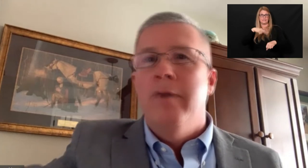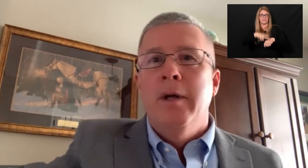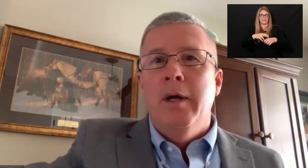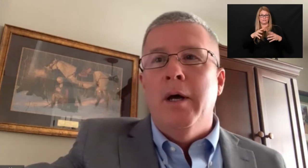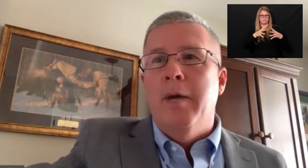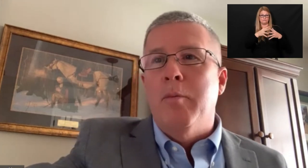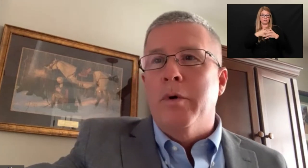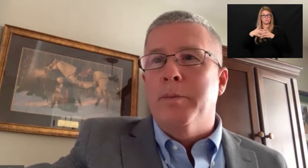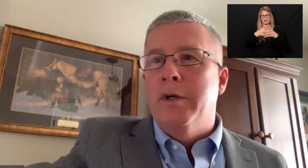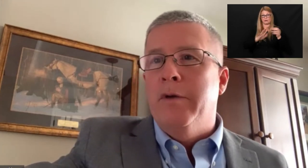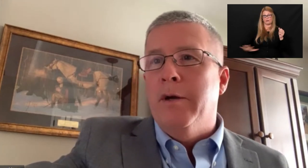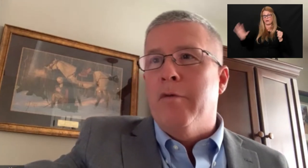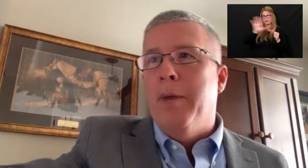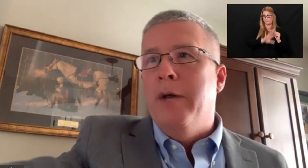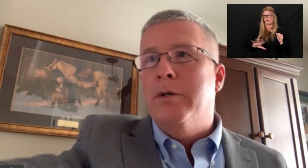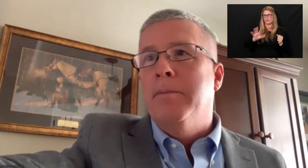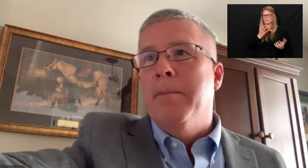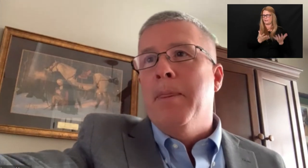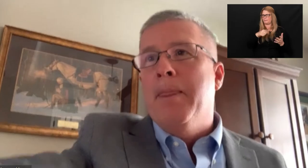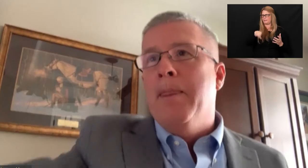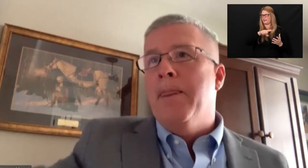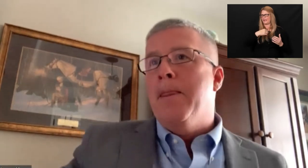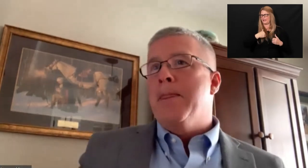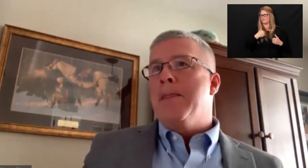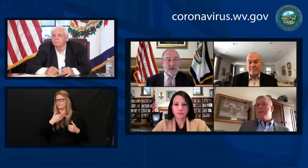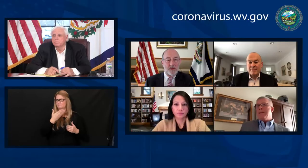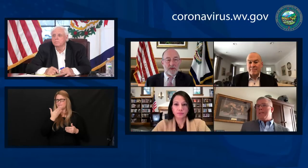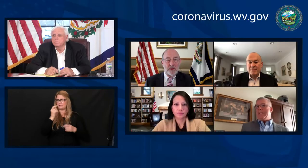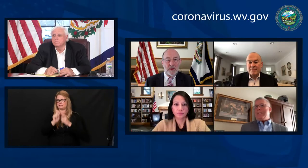have more specific information. Okay.